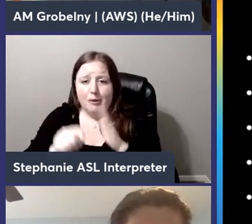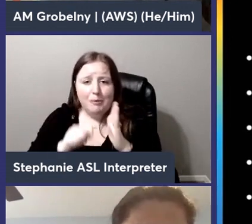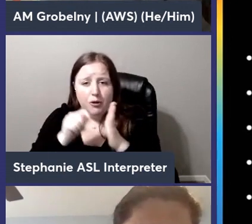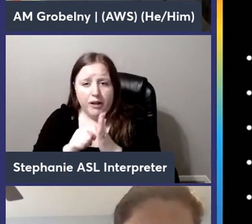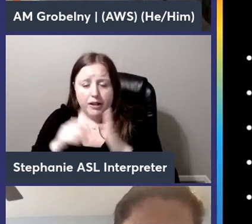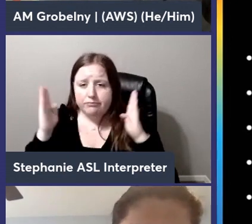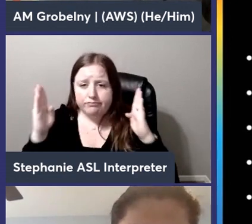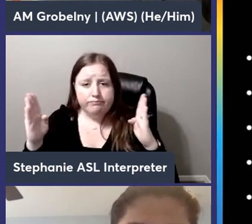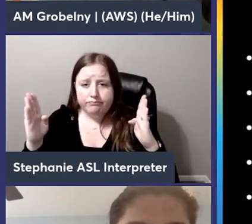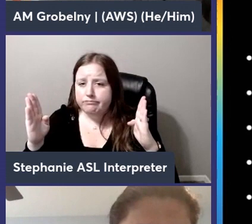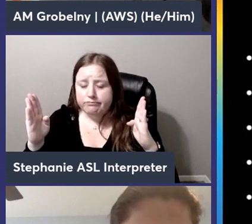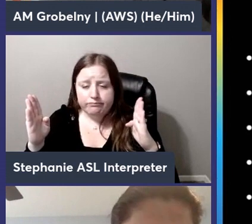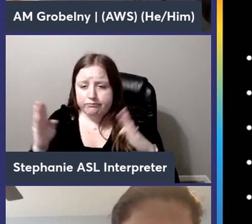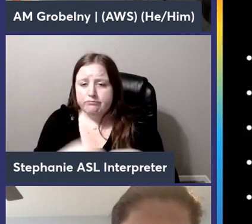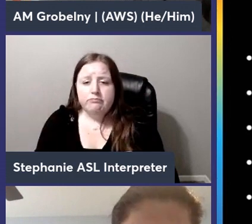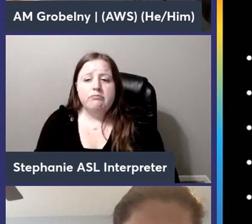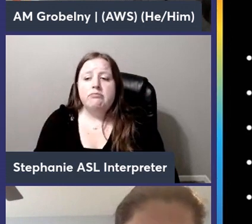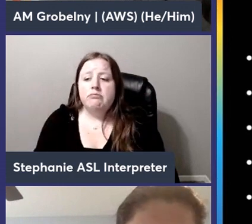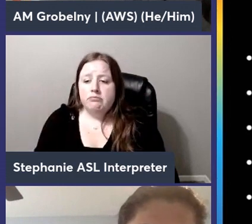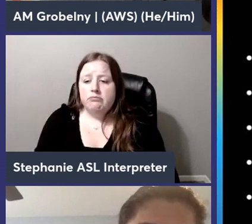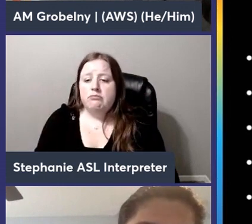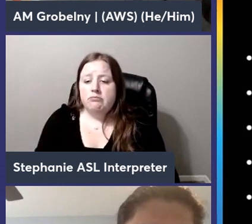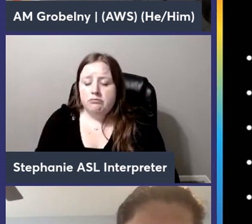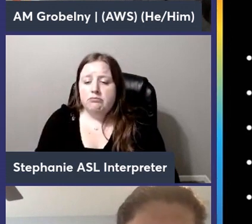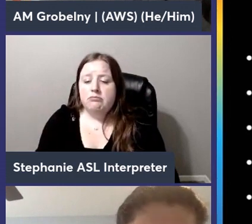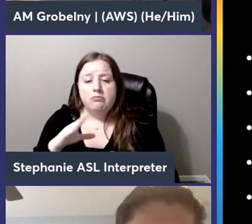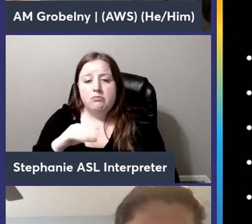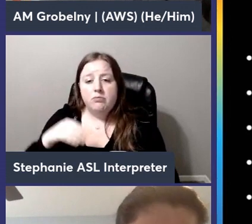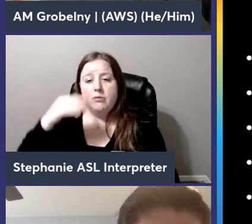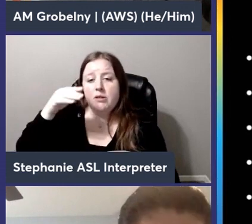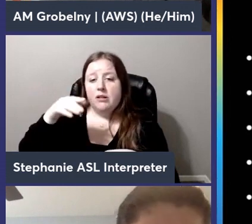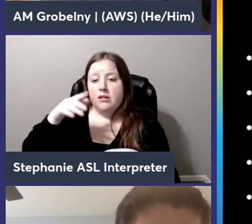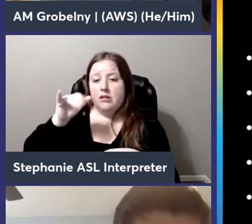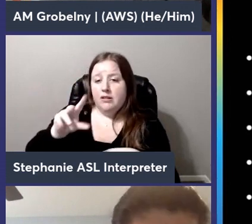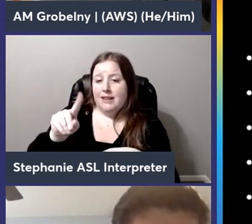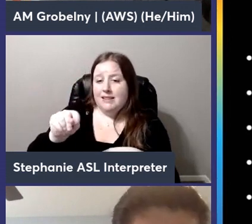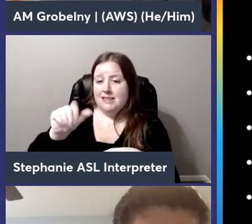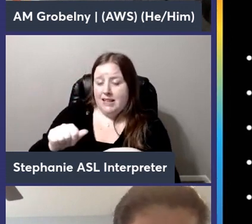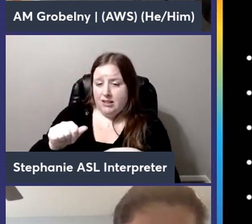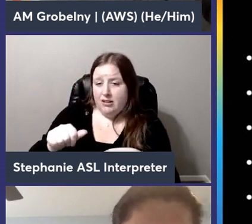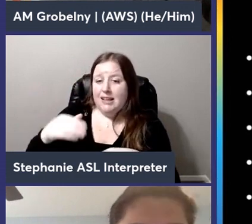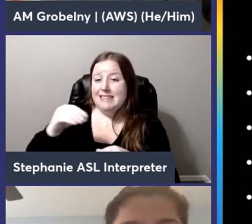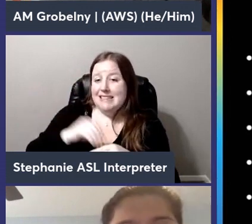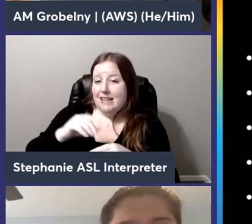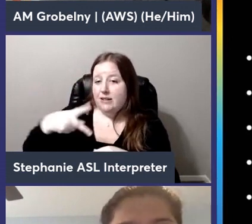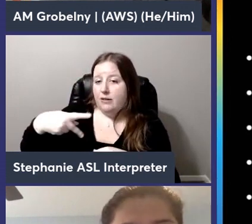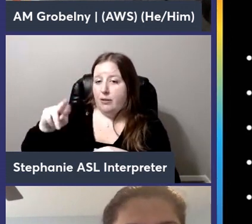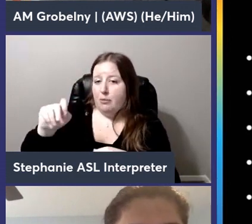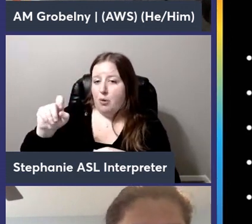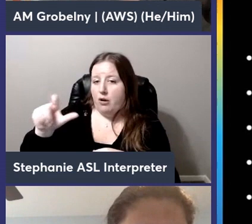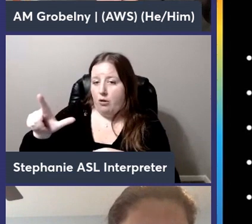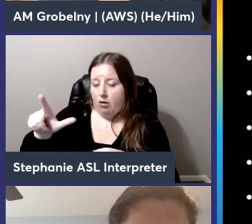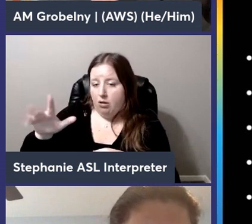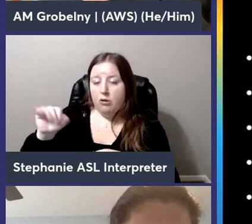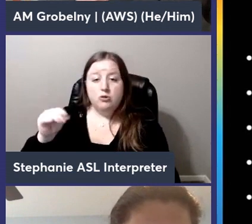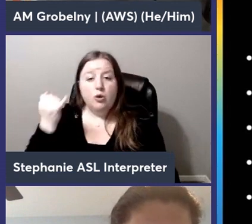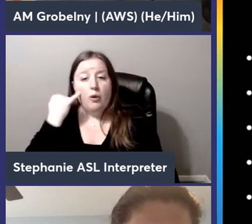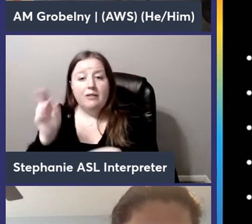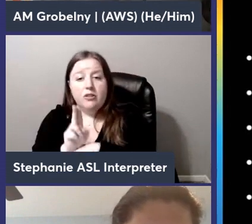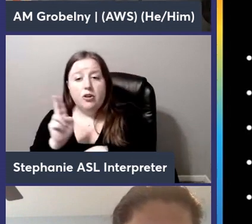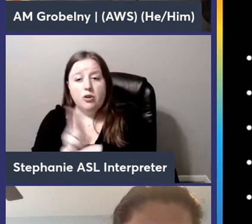then, obviously it's fronting, this data is fronting their portal. So then, they're using